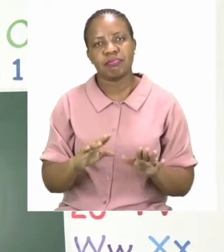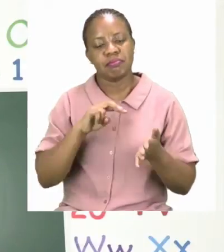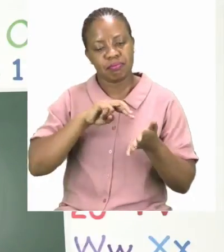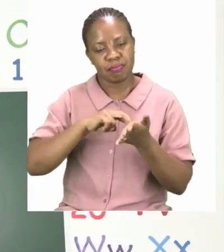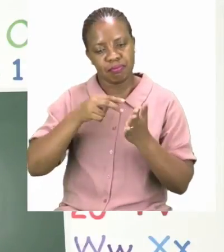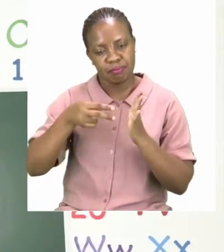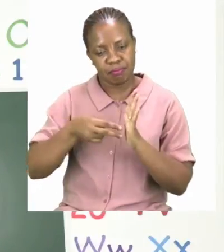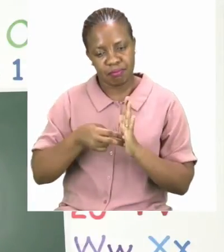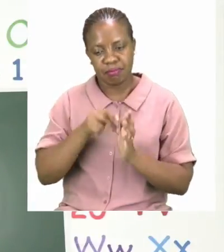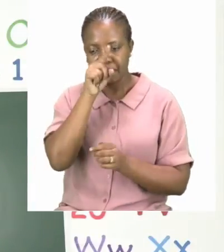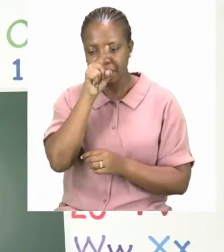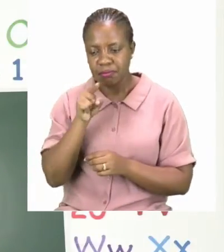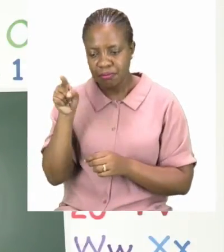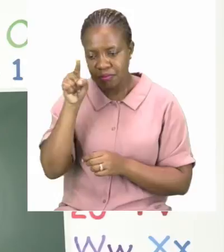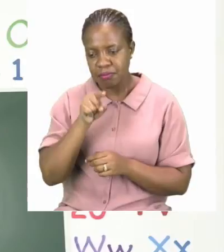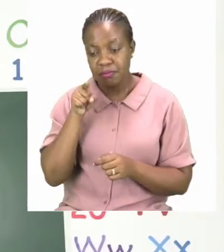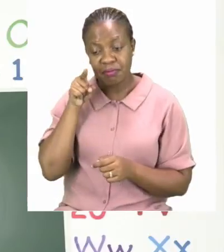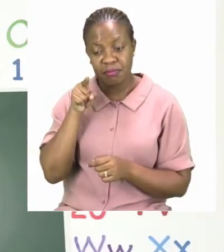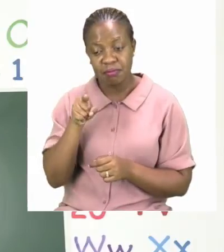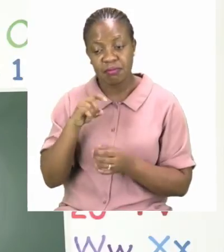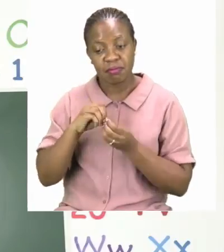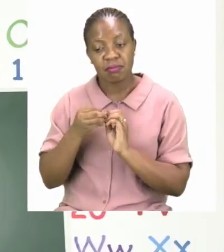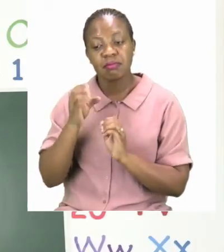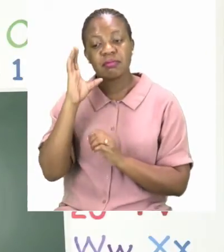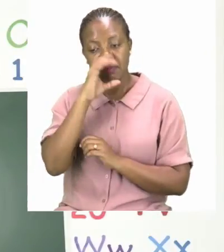our answer is going to be